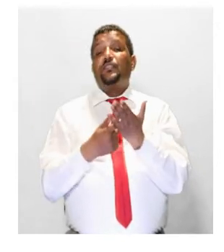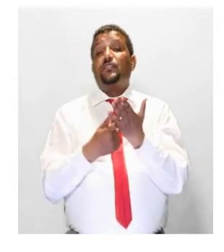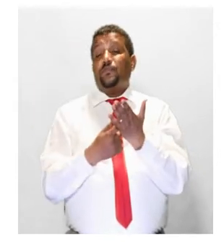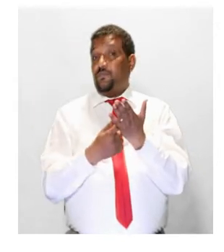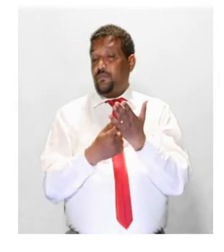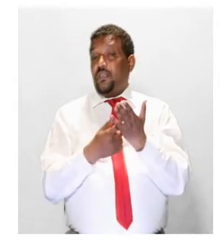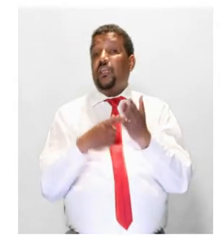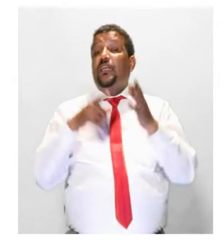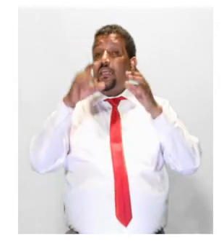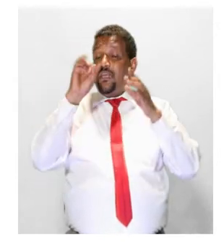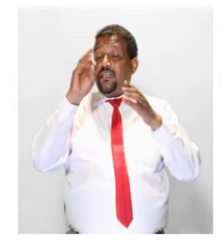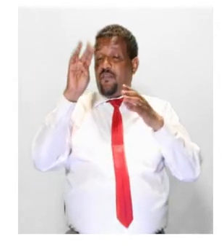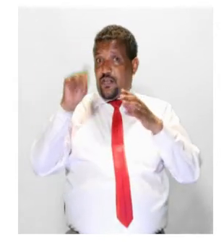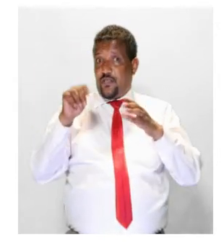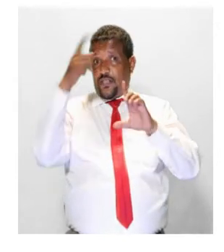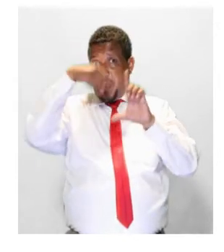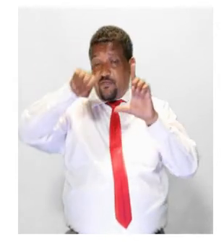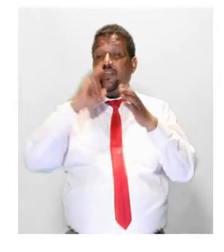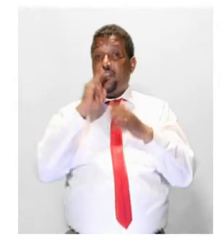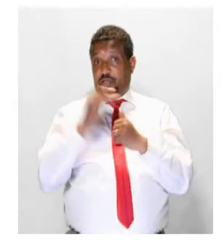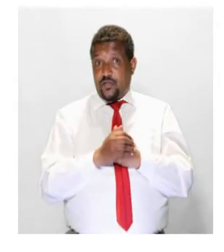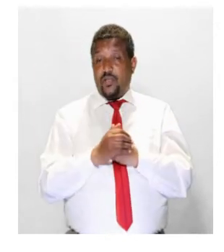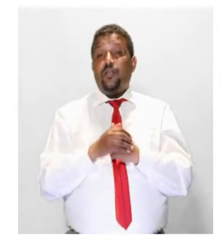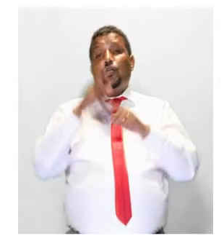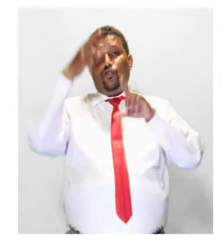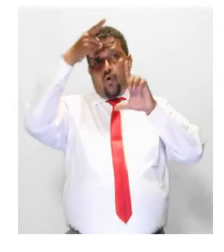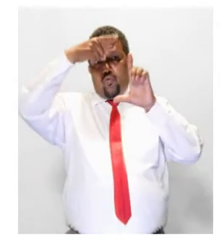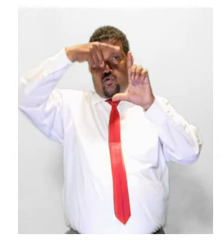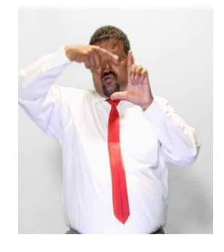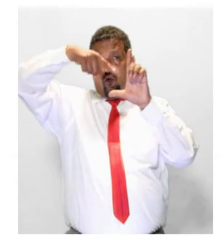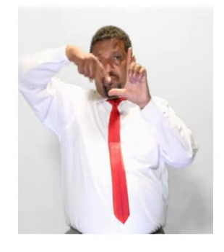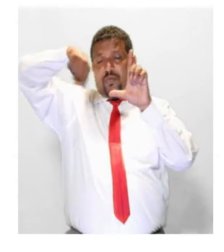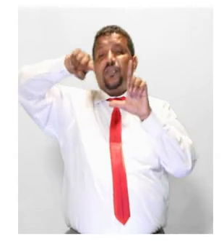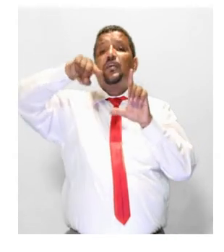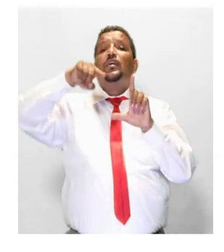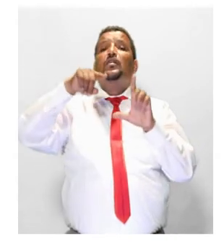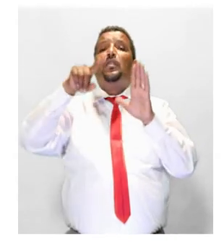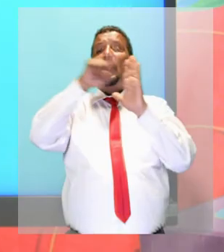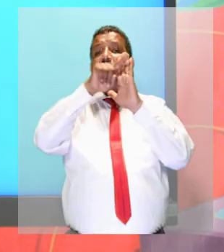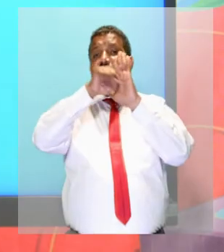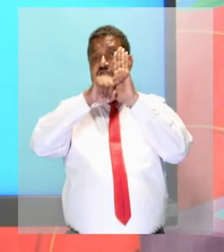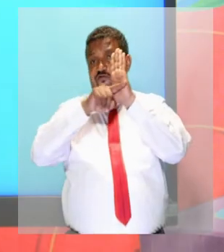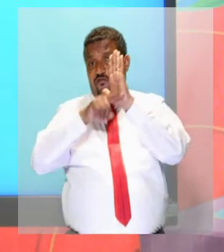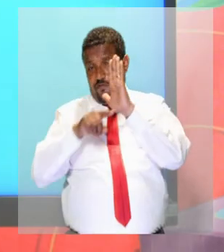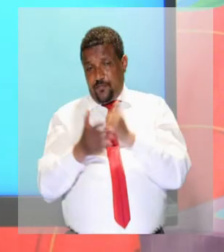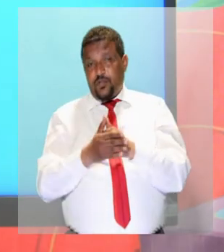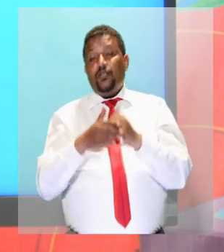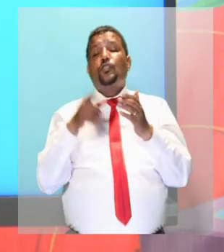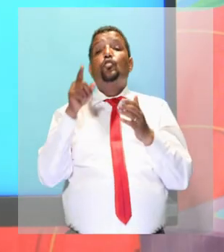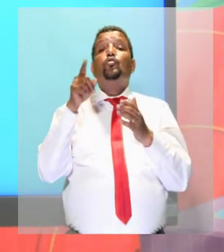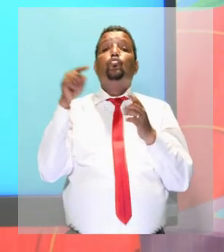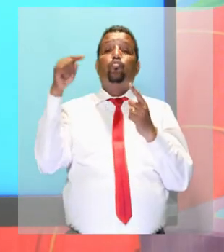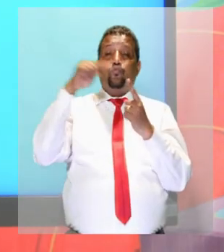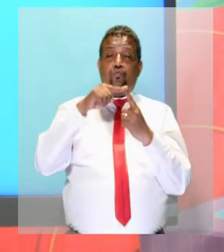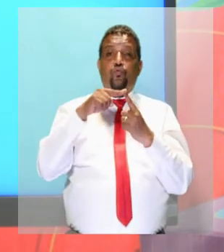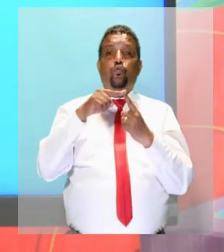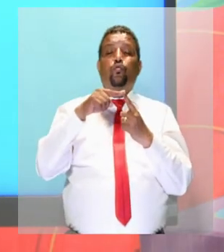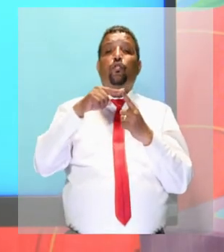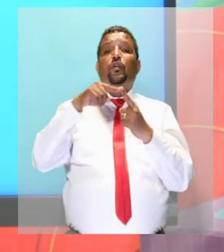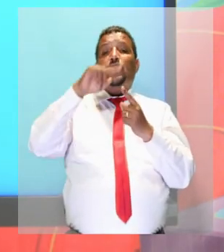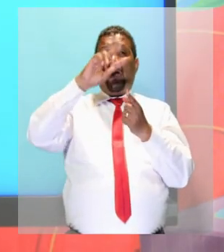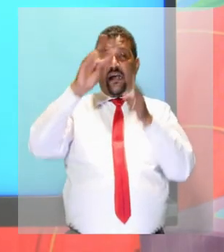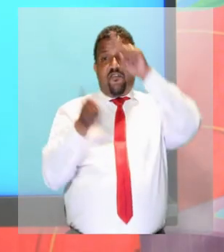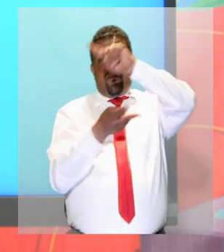curve. The indifference curve is downward sloping curve or negatively sloped curve due to an inverse